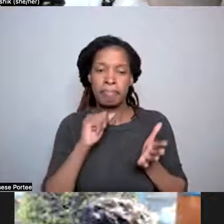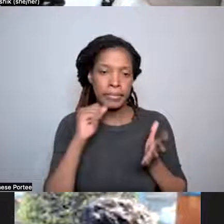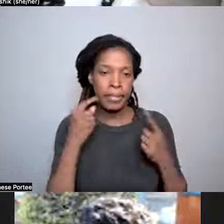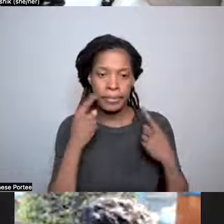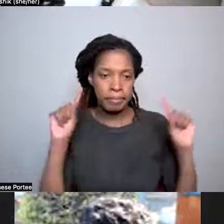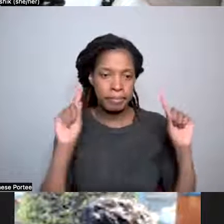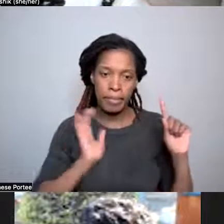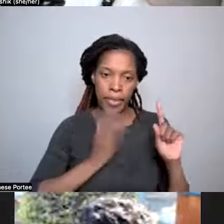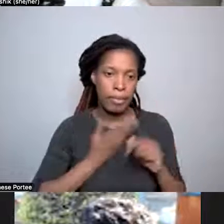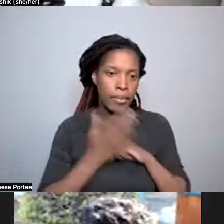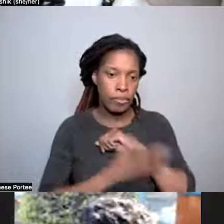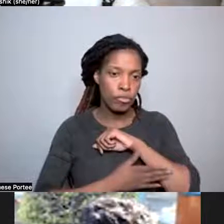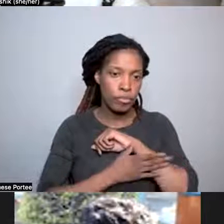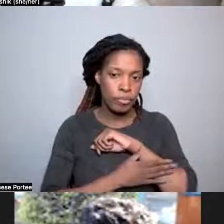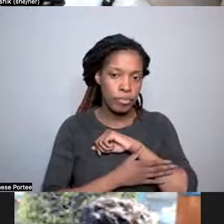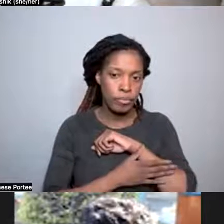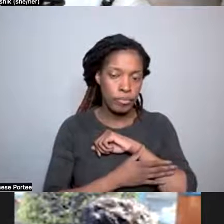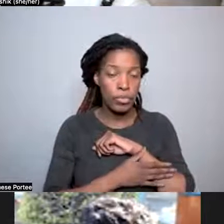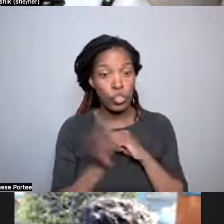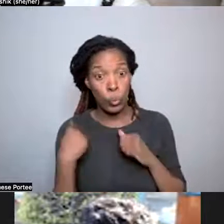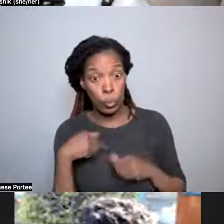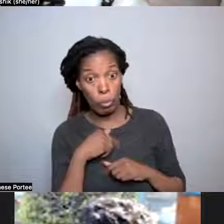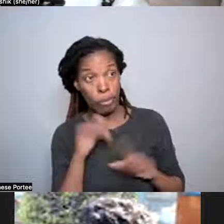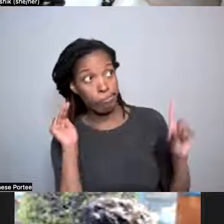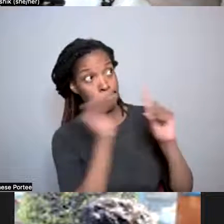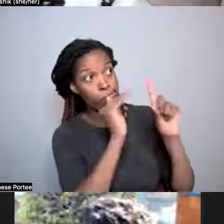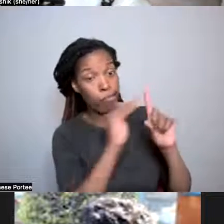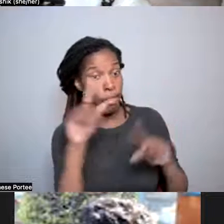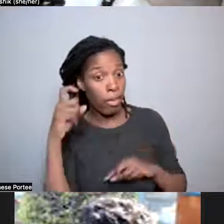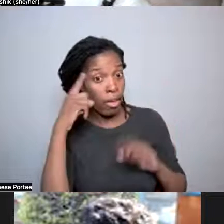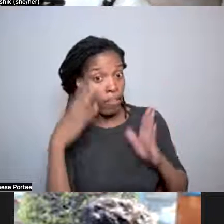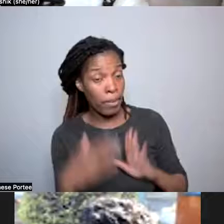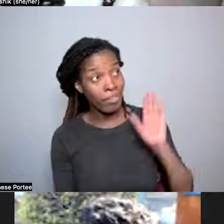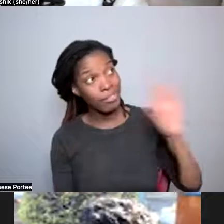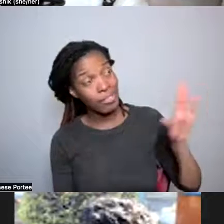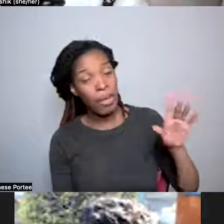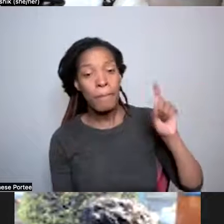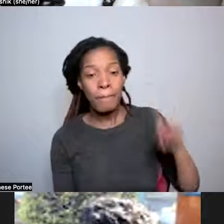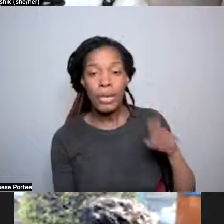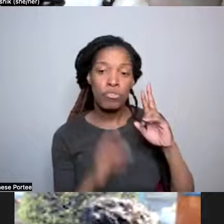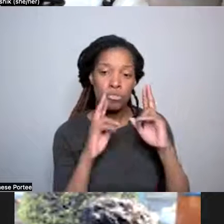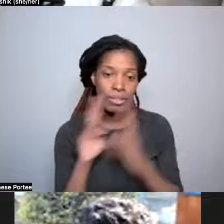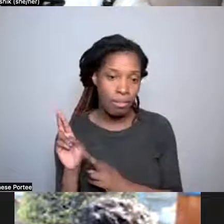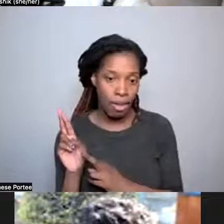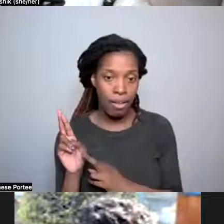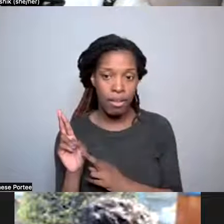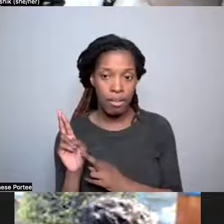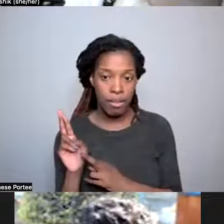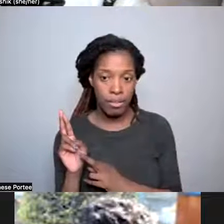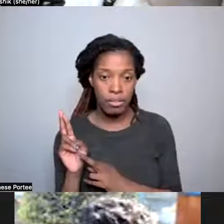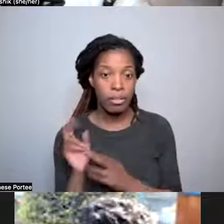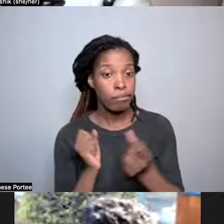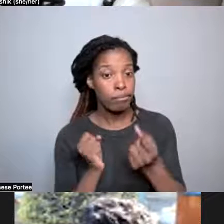So we push the government to respect the engagement and